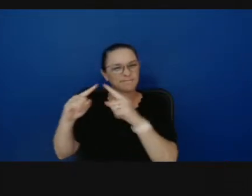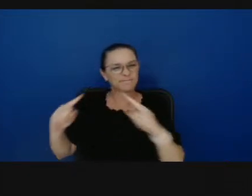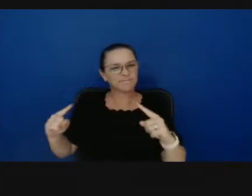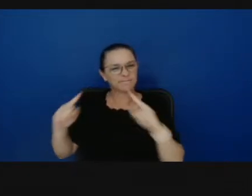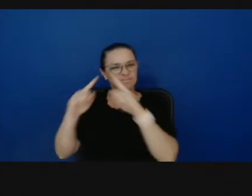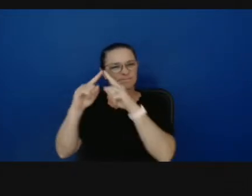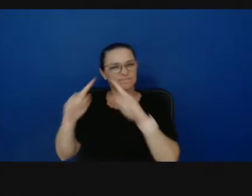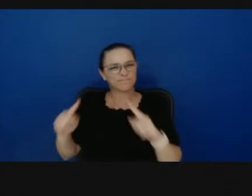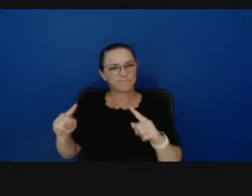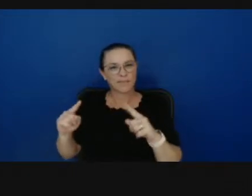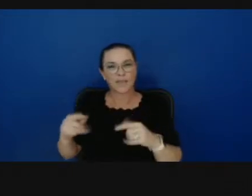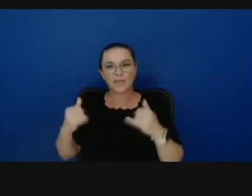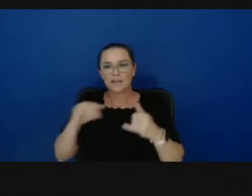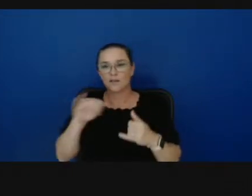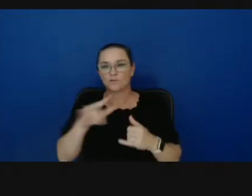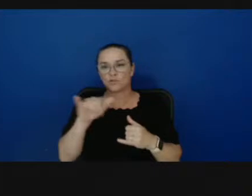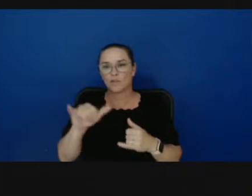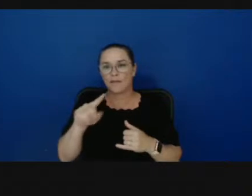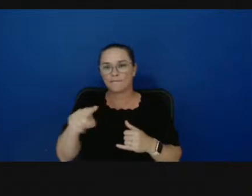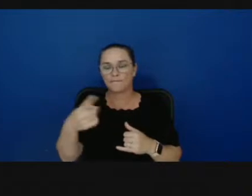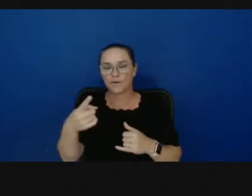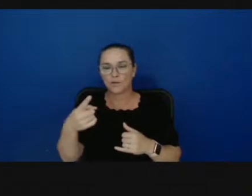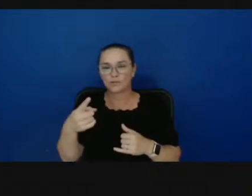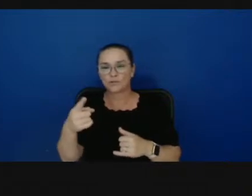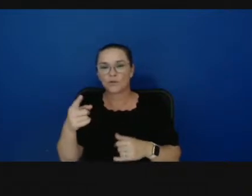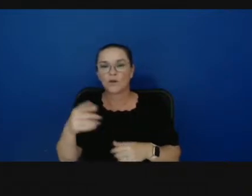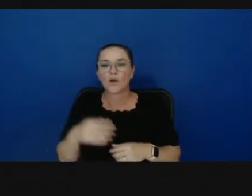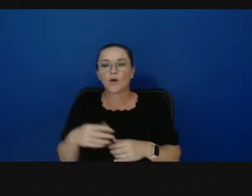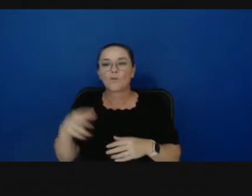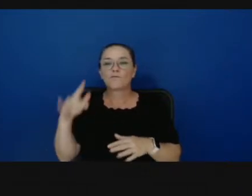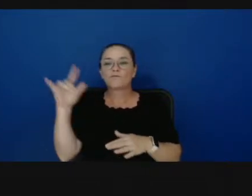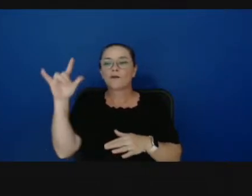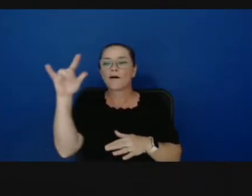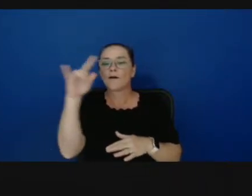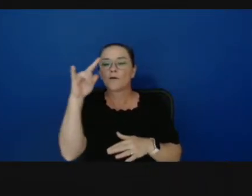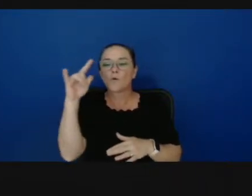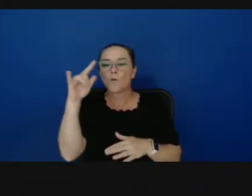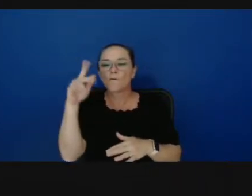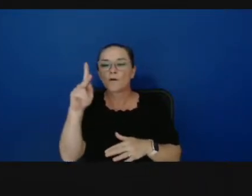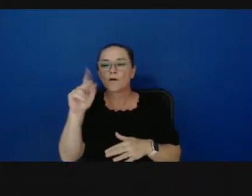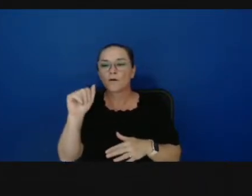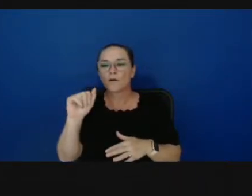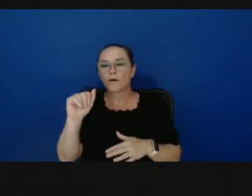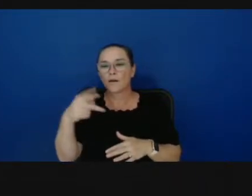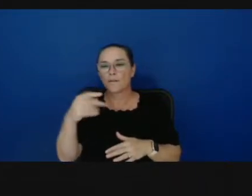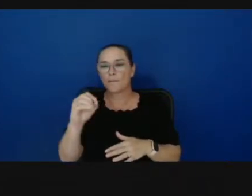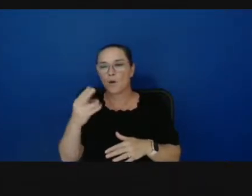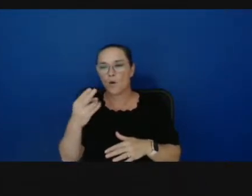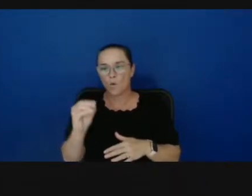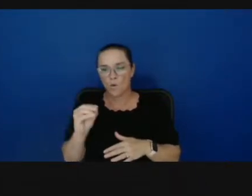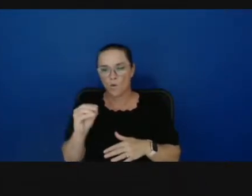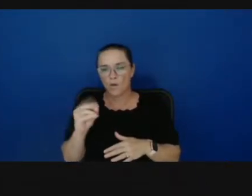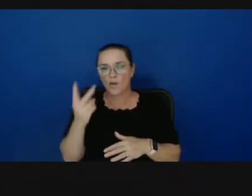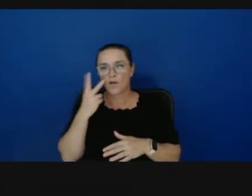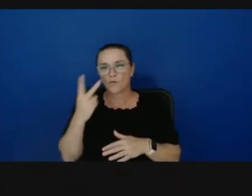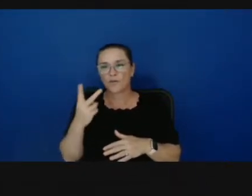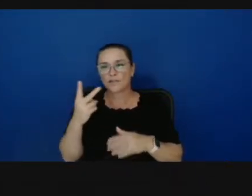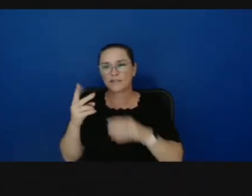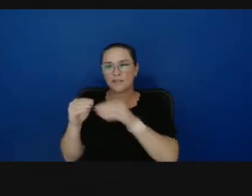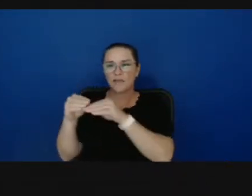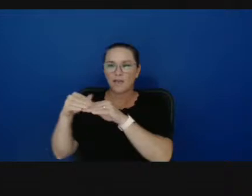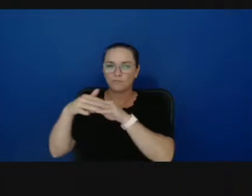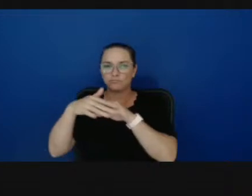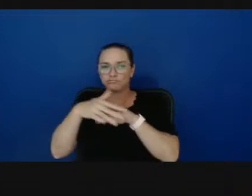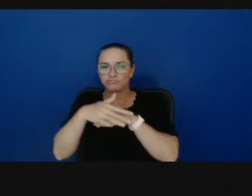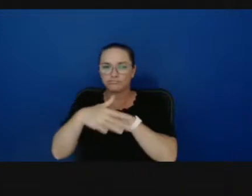1st. We're on the morning overflight with Bruce Omori and Mick Calver as they fly over Kapoho. We see that the lava delta that was encroaching